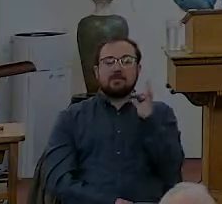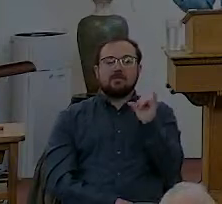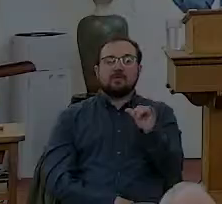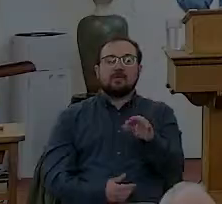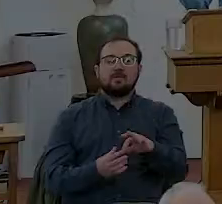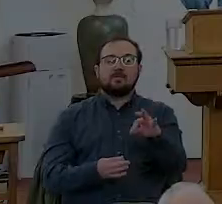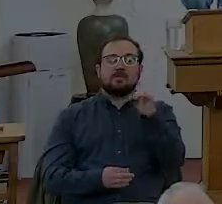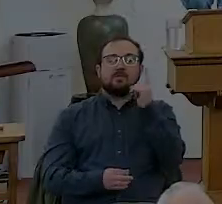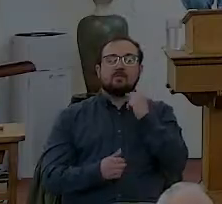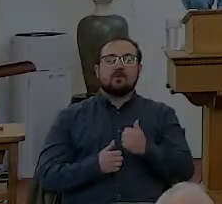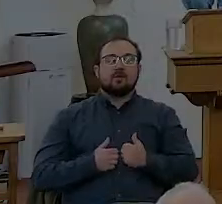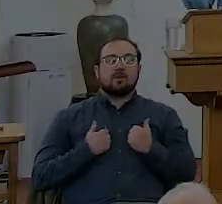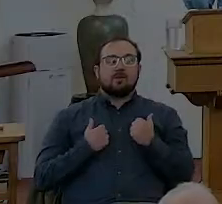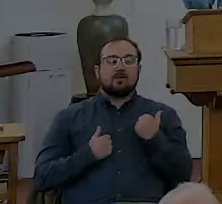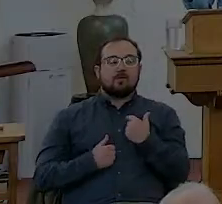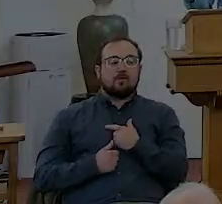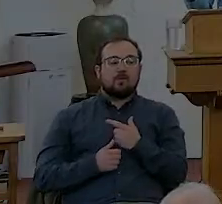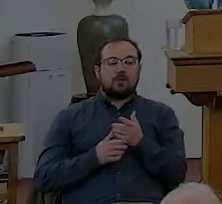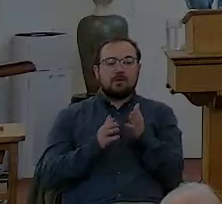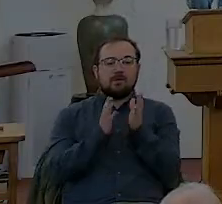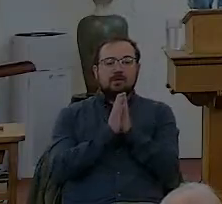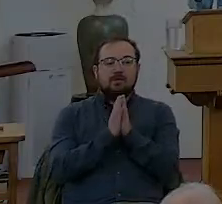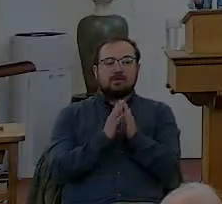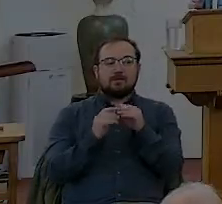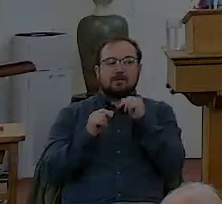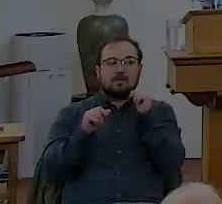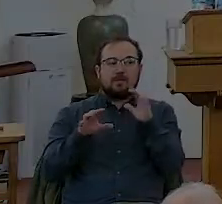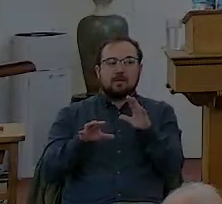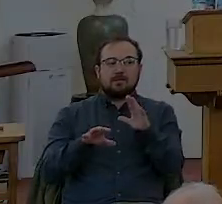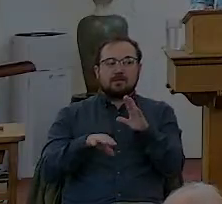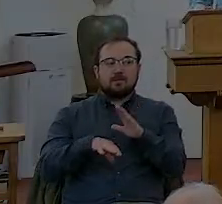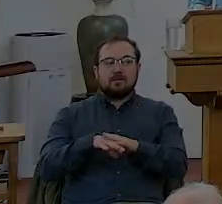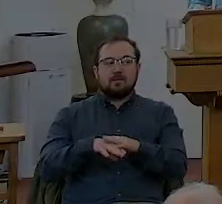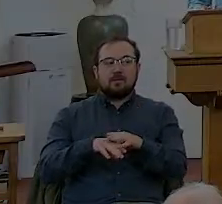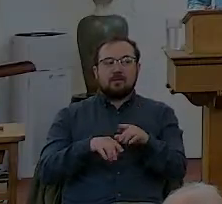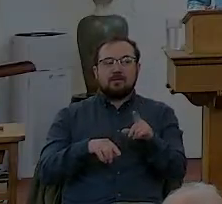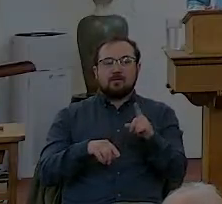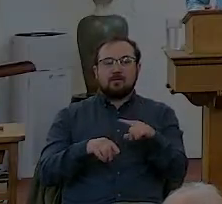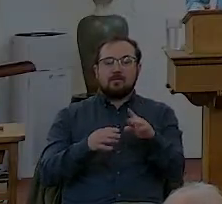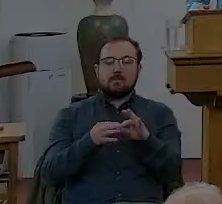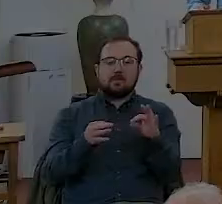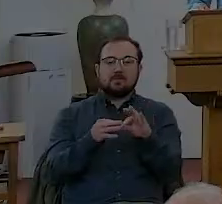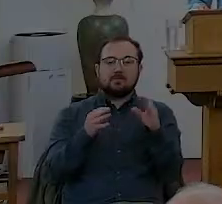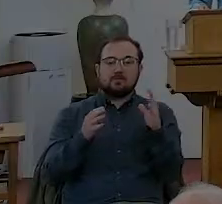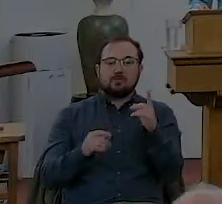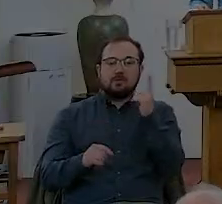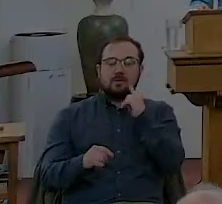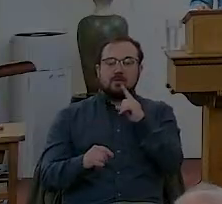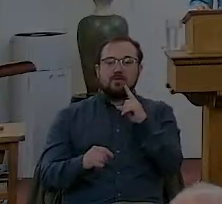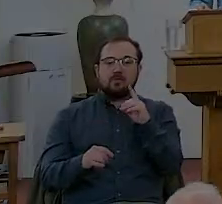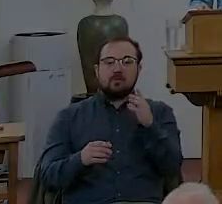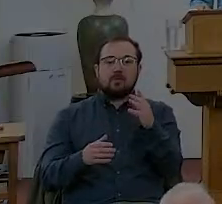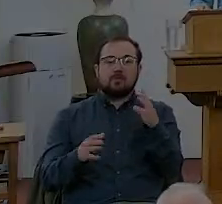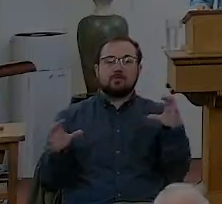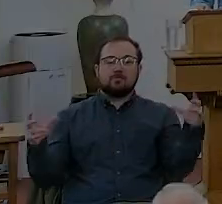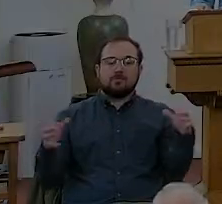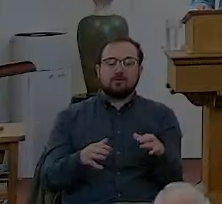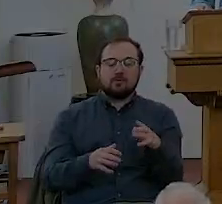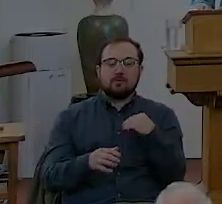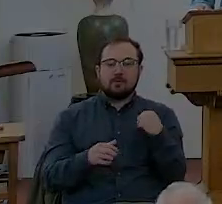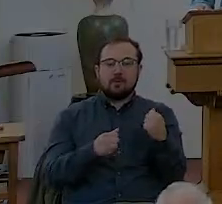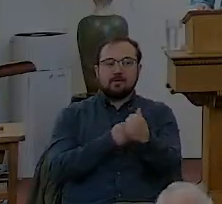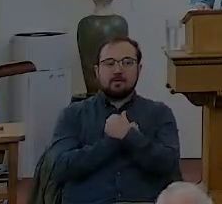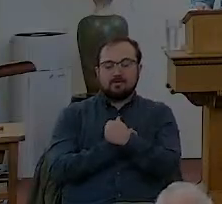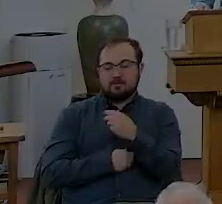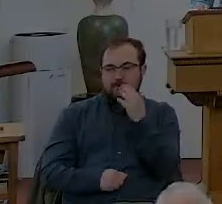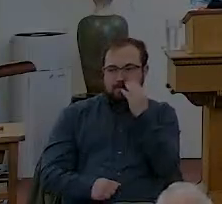of life, we ask thy blessings on these thy messengers of fellowship and love, the